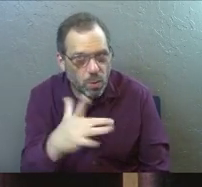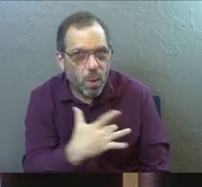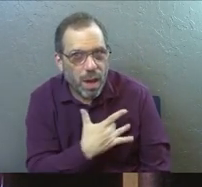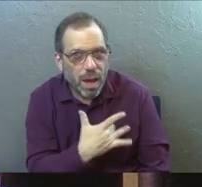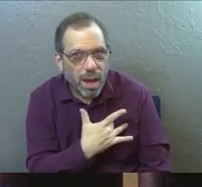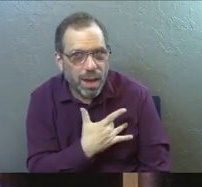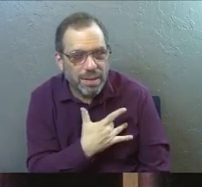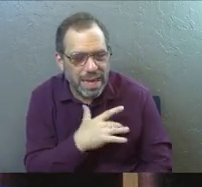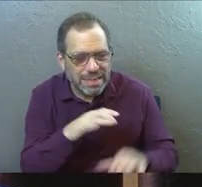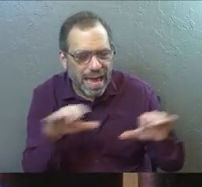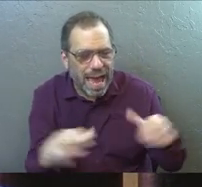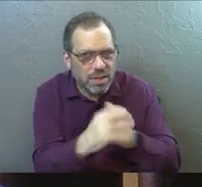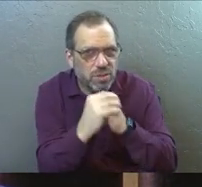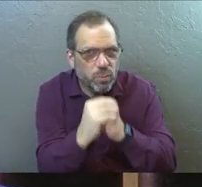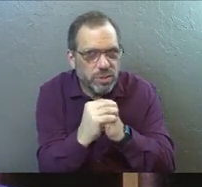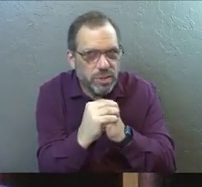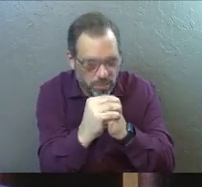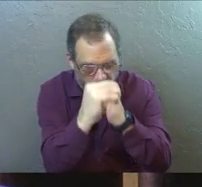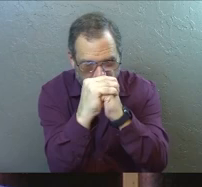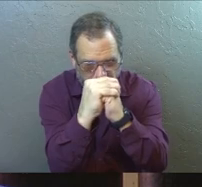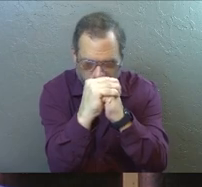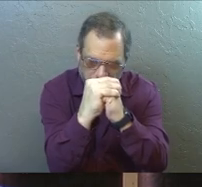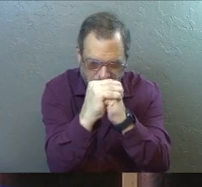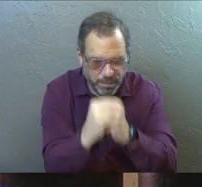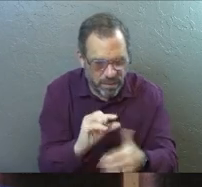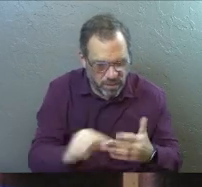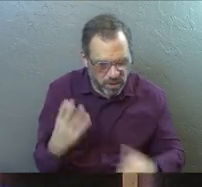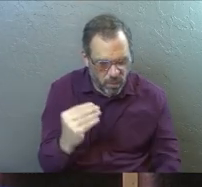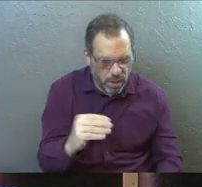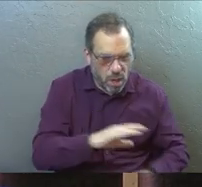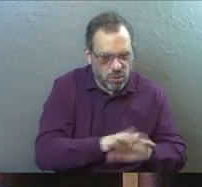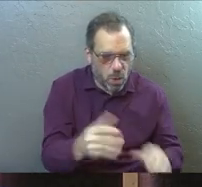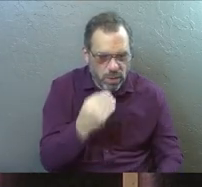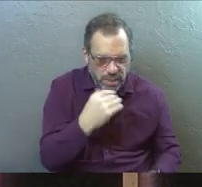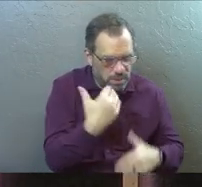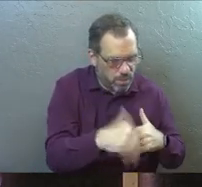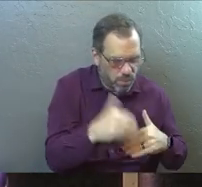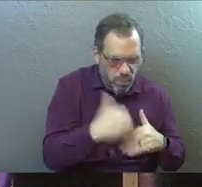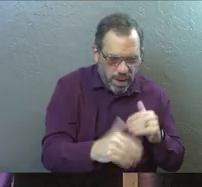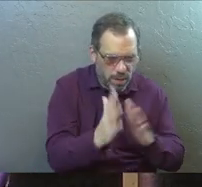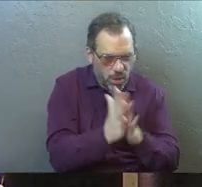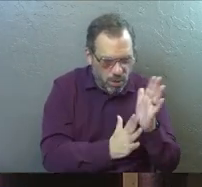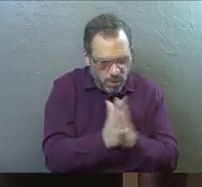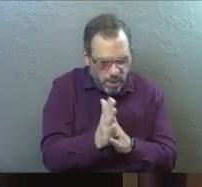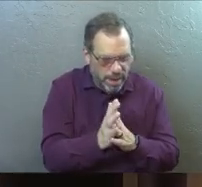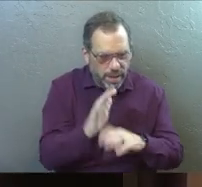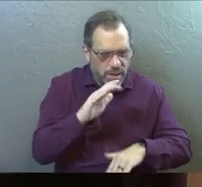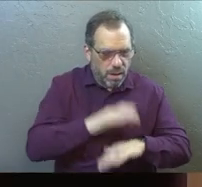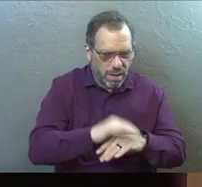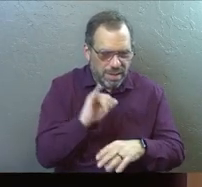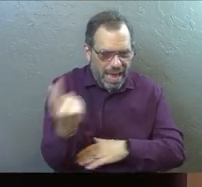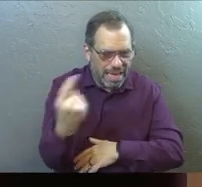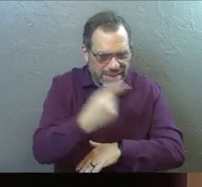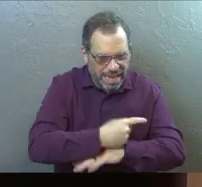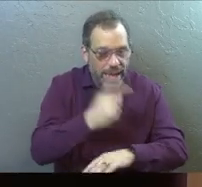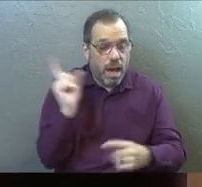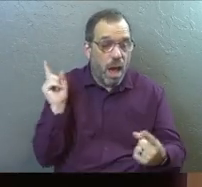It's that act of worship. Verse 14, do not eat any bread or roasted grain or fresh kernels on that day